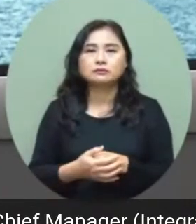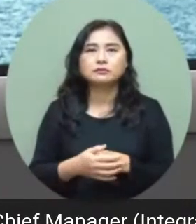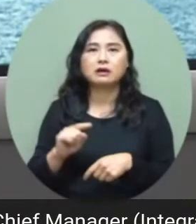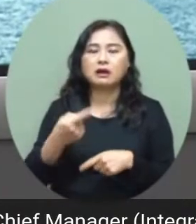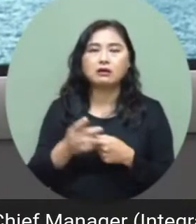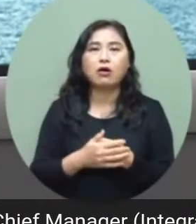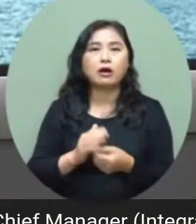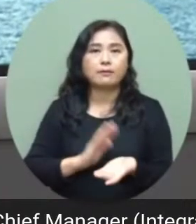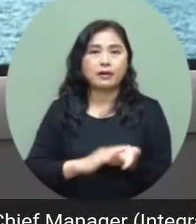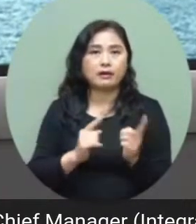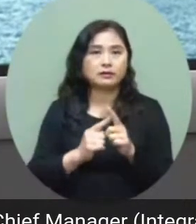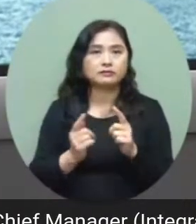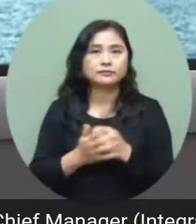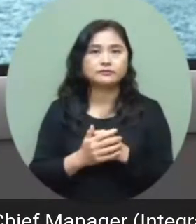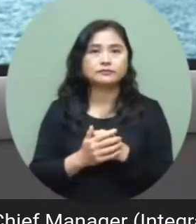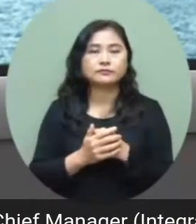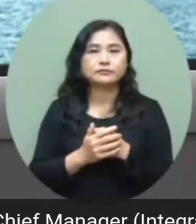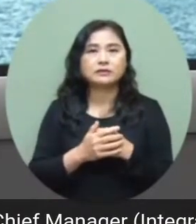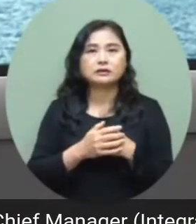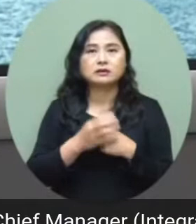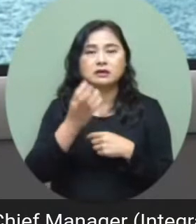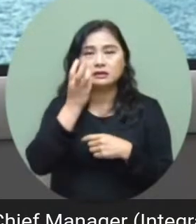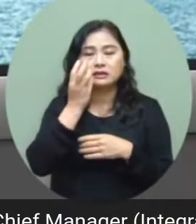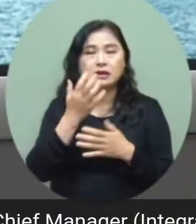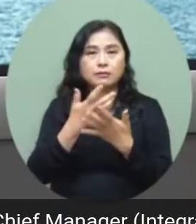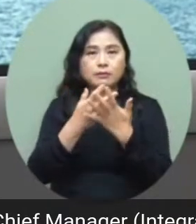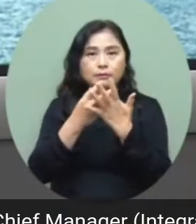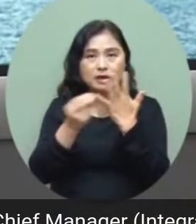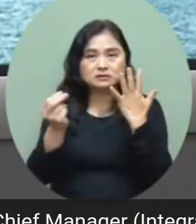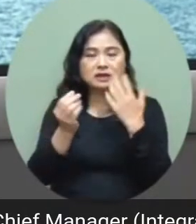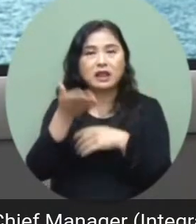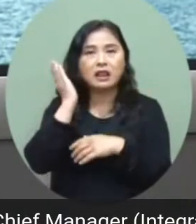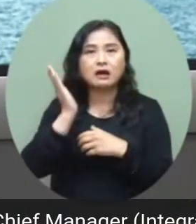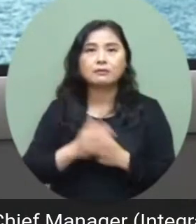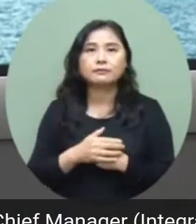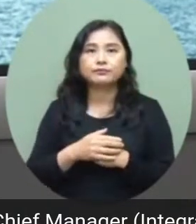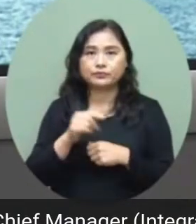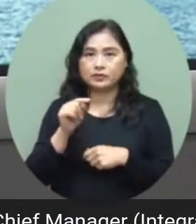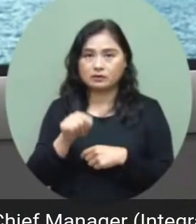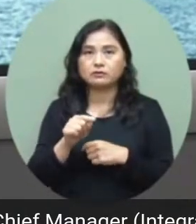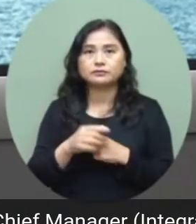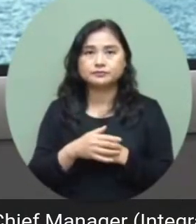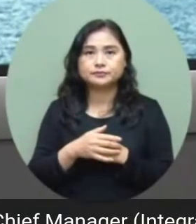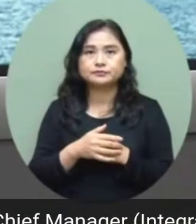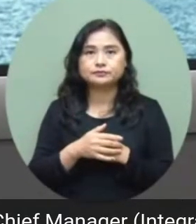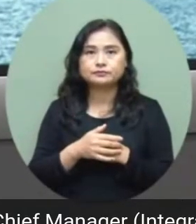away. Another patient, the 57-year-old male,